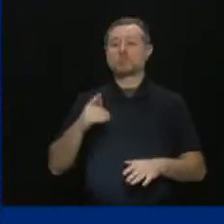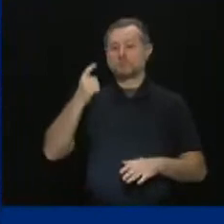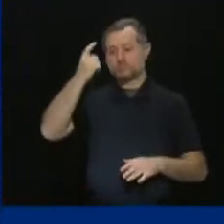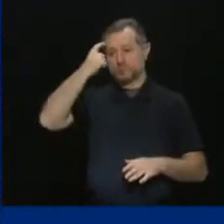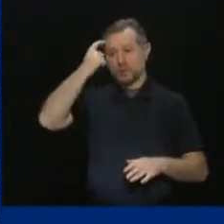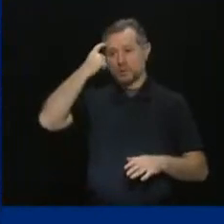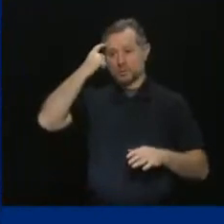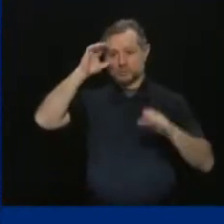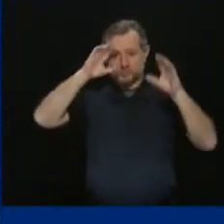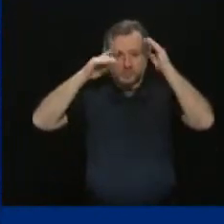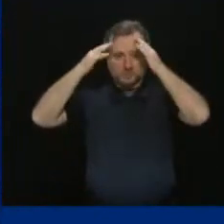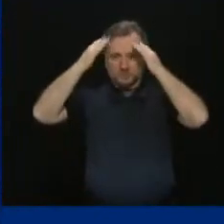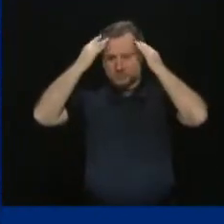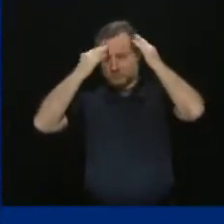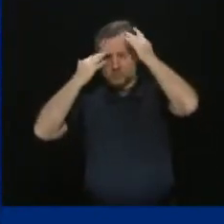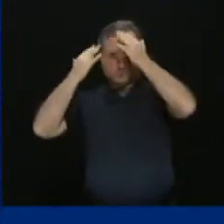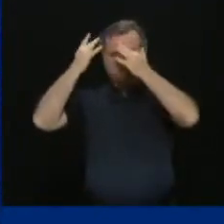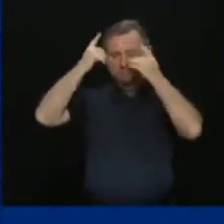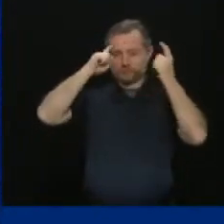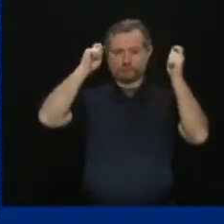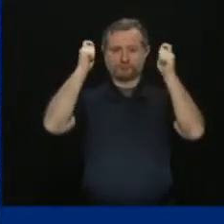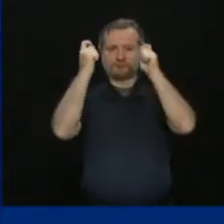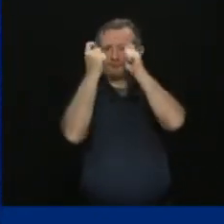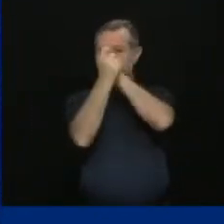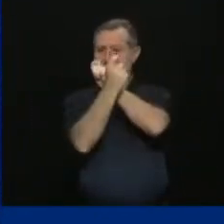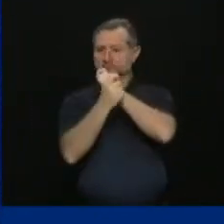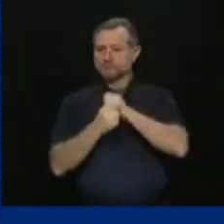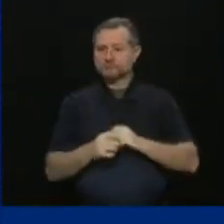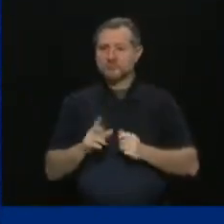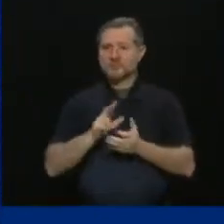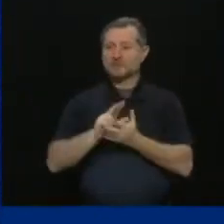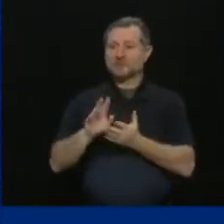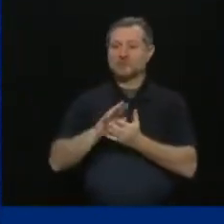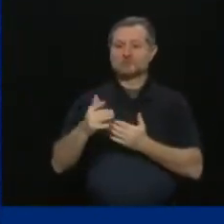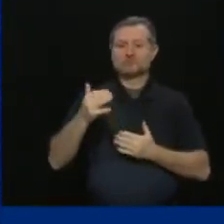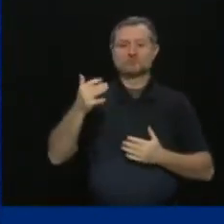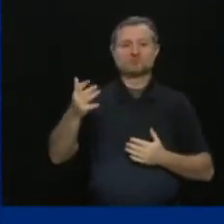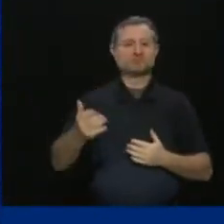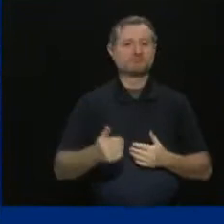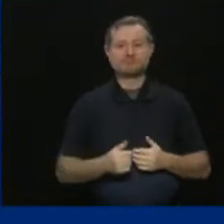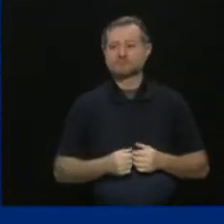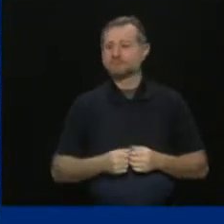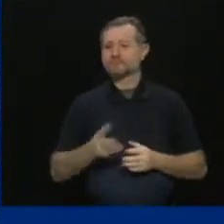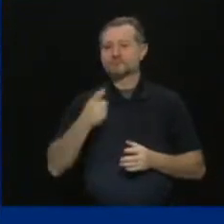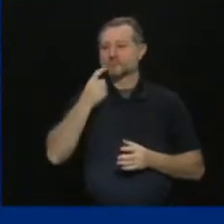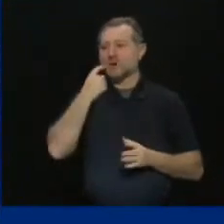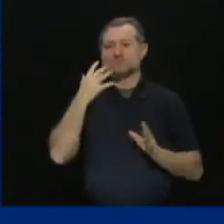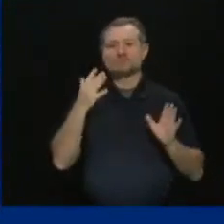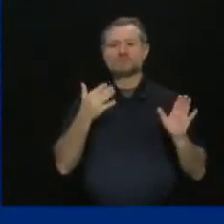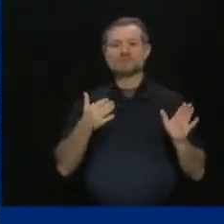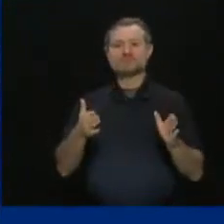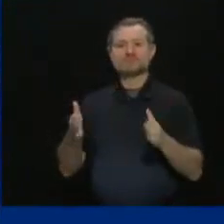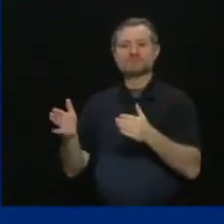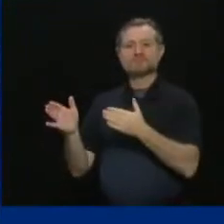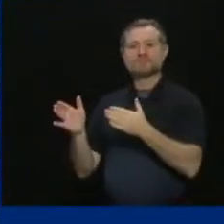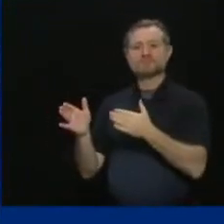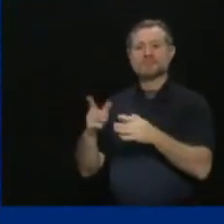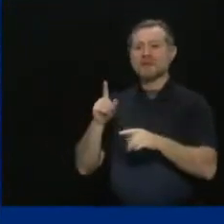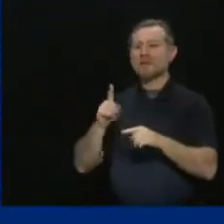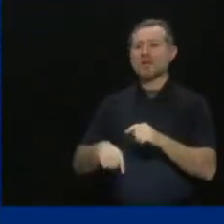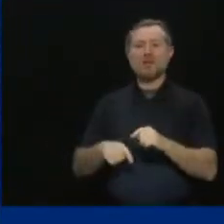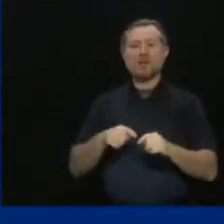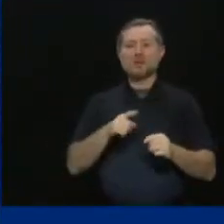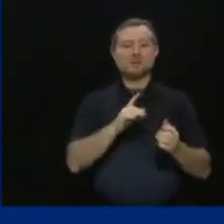it begins to change literally after a matter of days and weeks, where the addiction forms and he starts going to the streets. Streets are